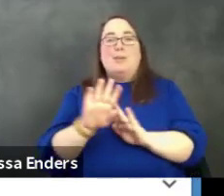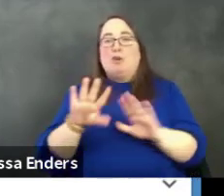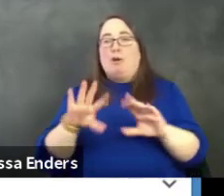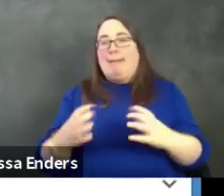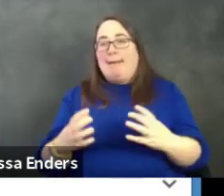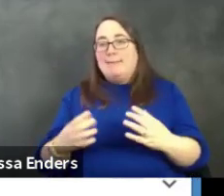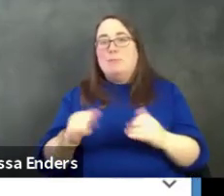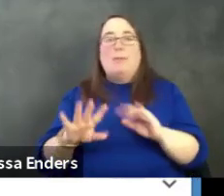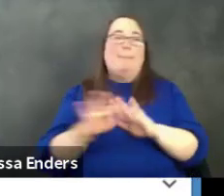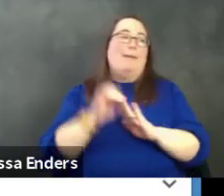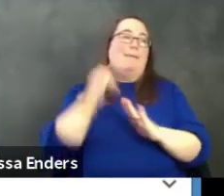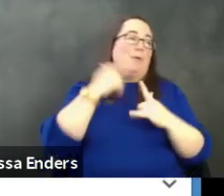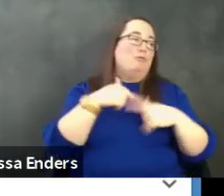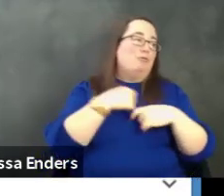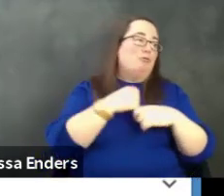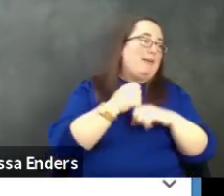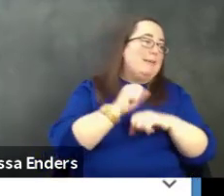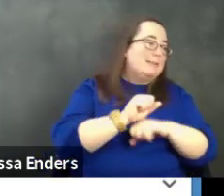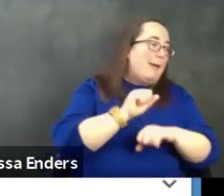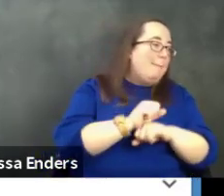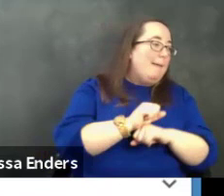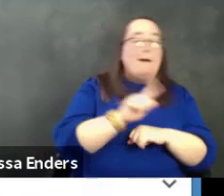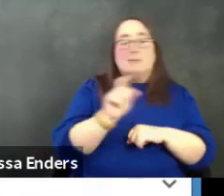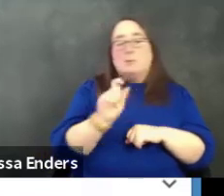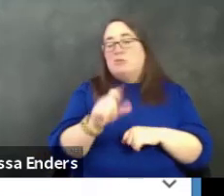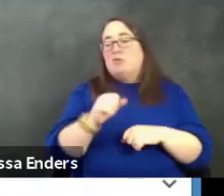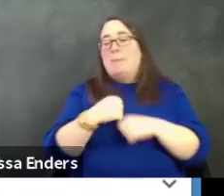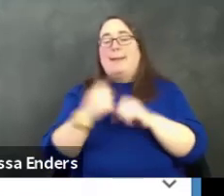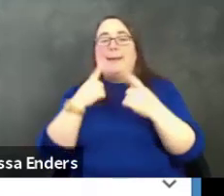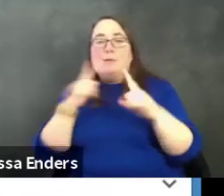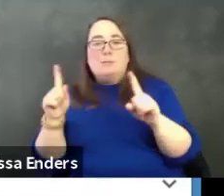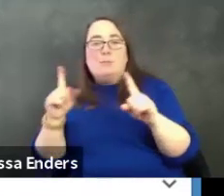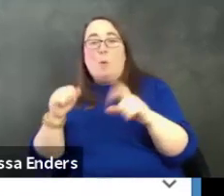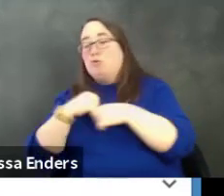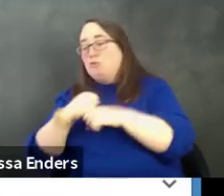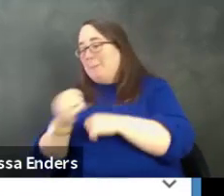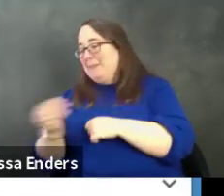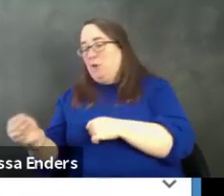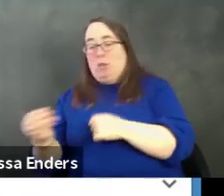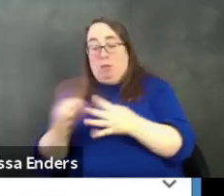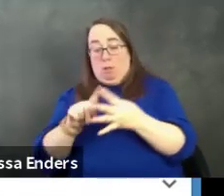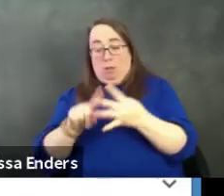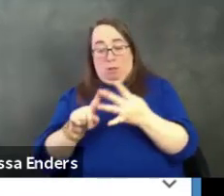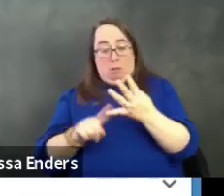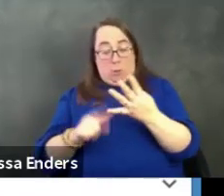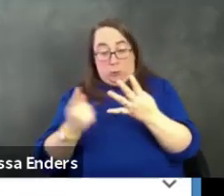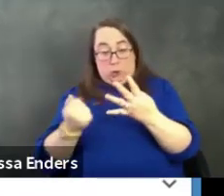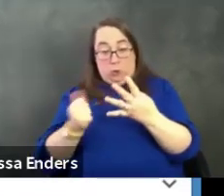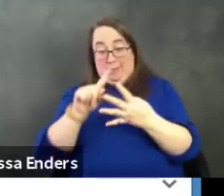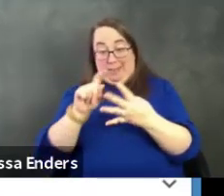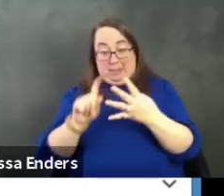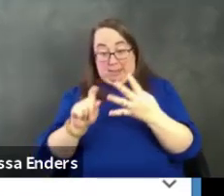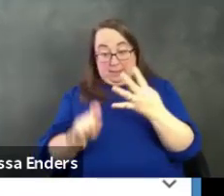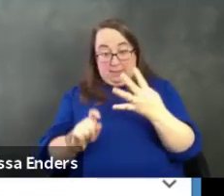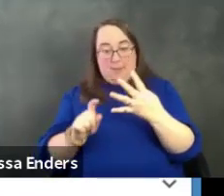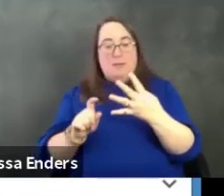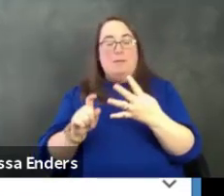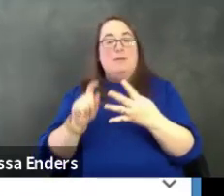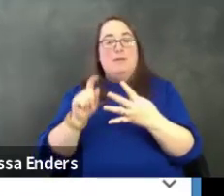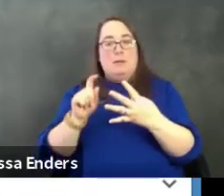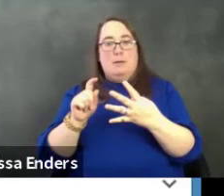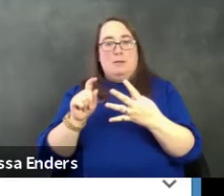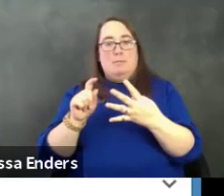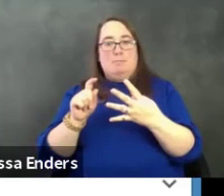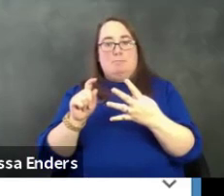choose whether you want to create an assignment, ask a question, or make an announcement, or create a material. So when you do that, you're going to choose create an